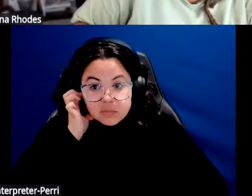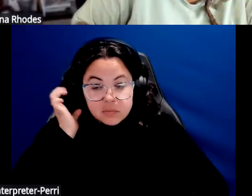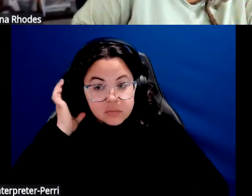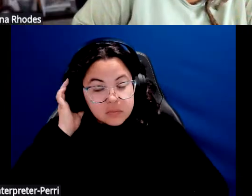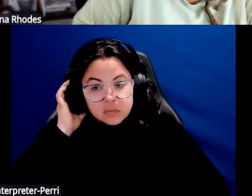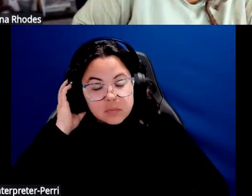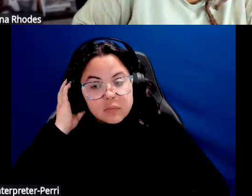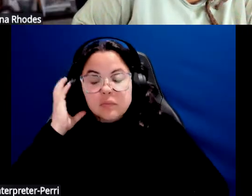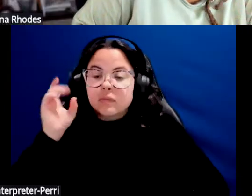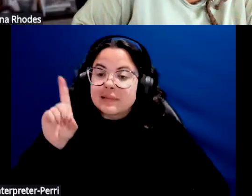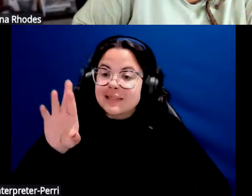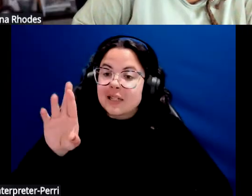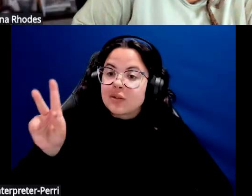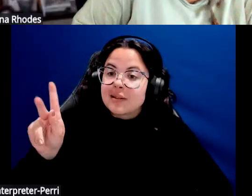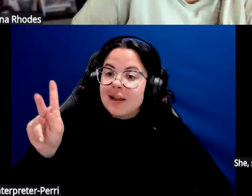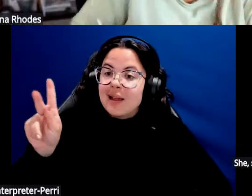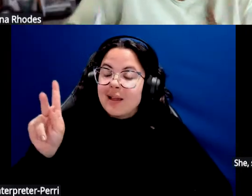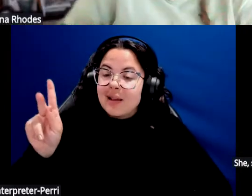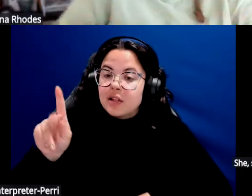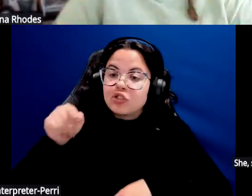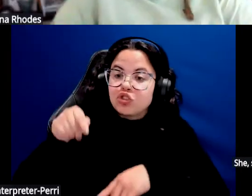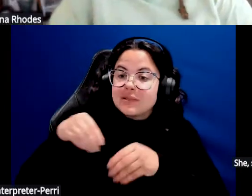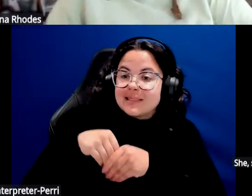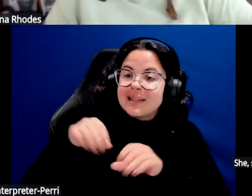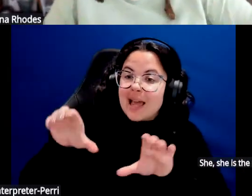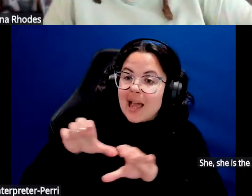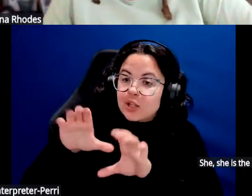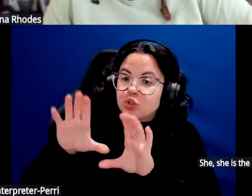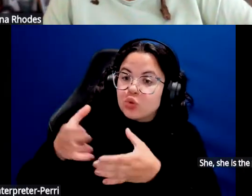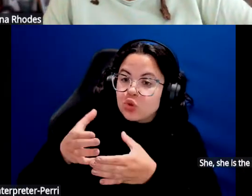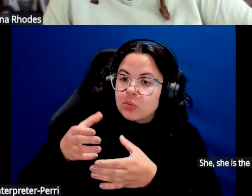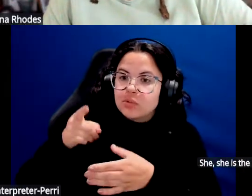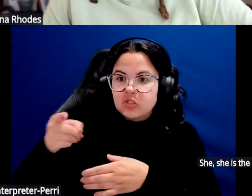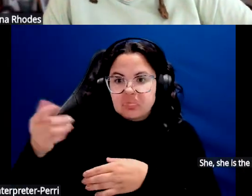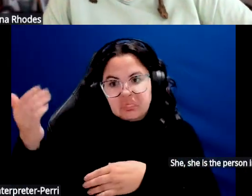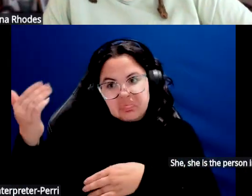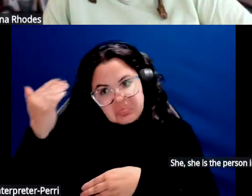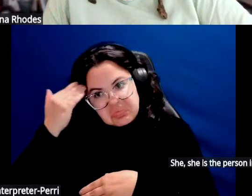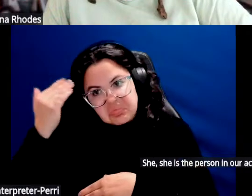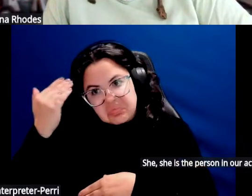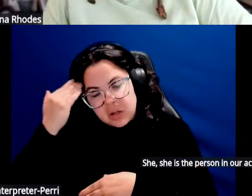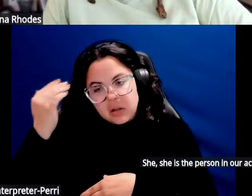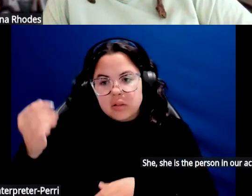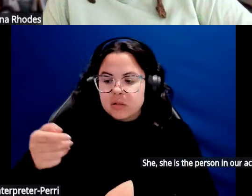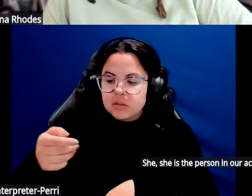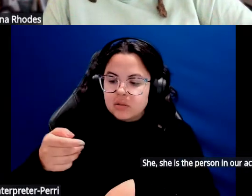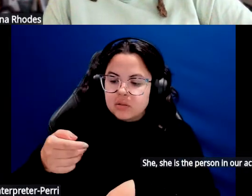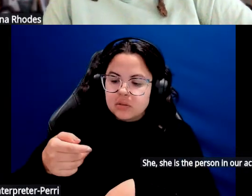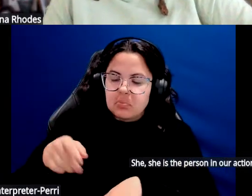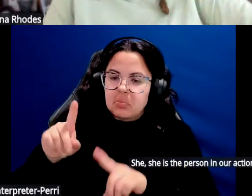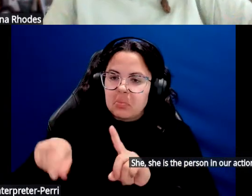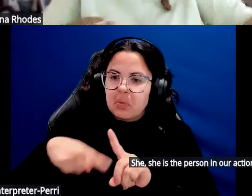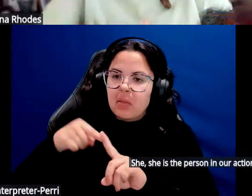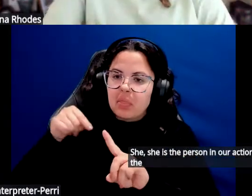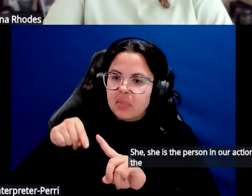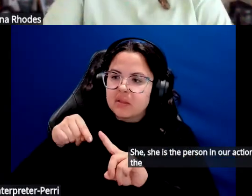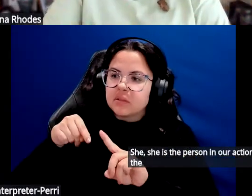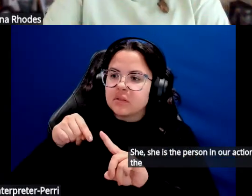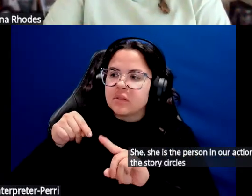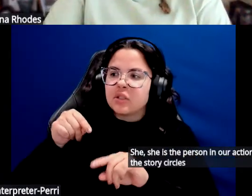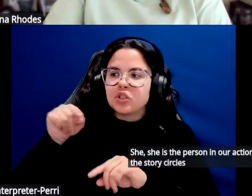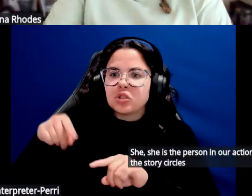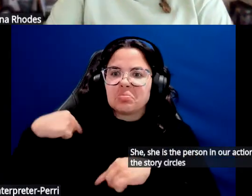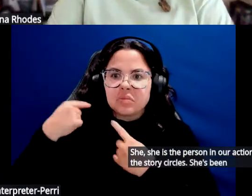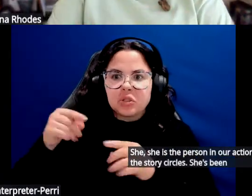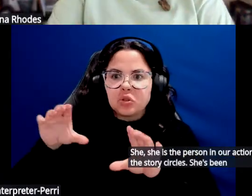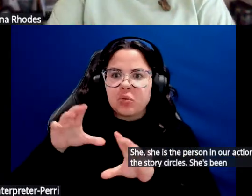she is the person in our action group who's extremely knowledgeable about the story circles. She's been doing